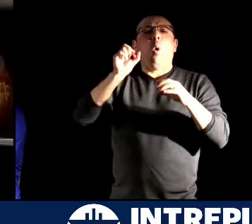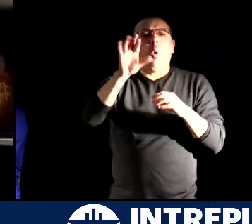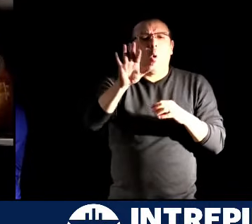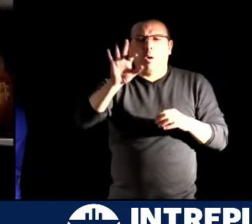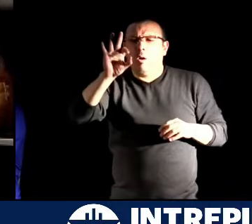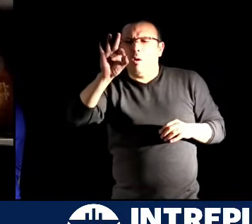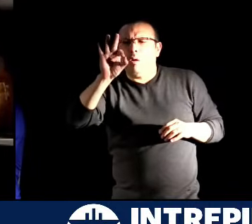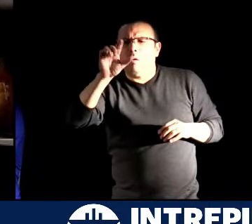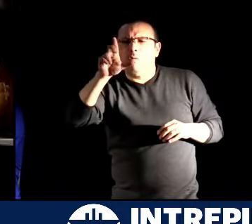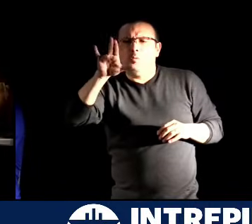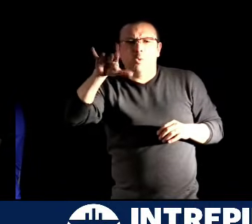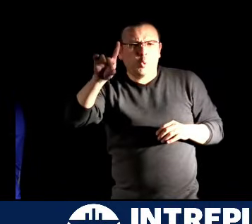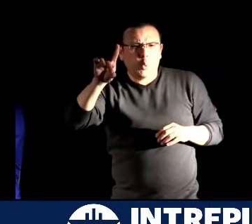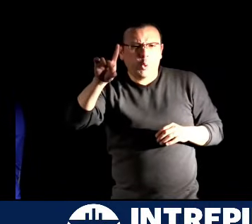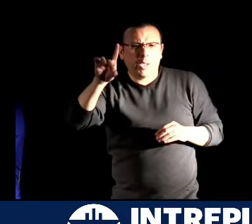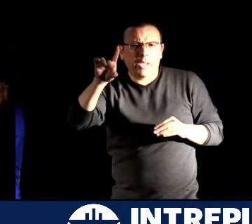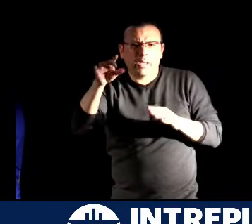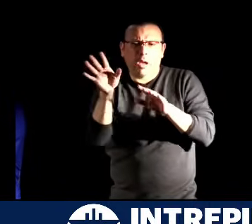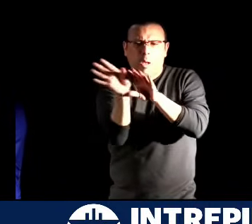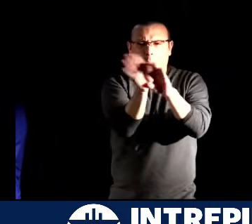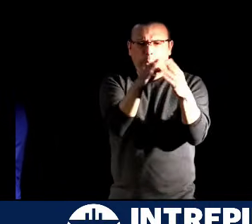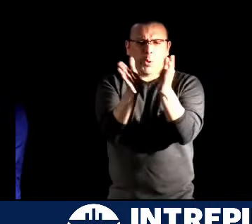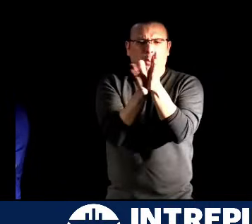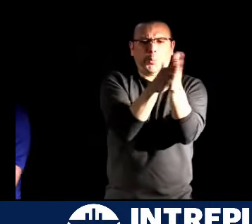question to us that we have to deal with.